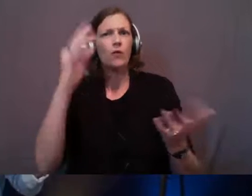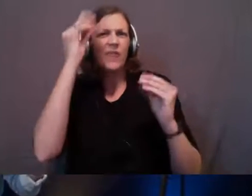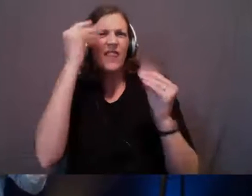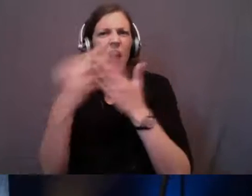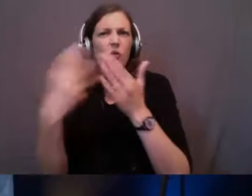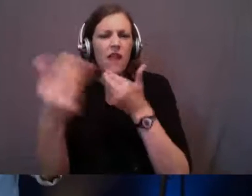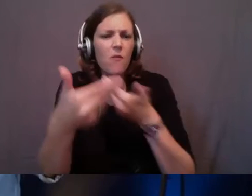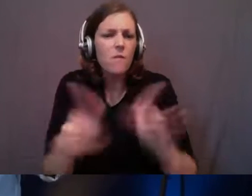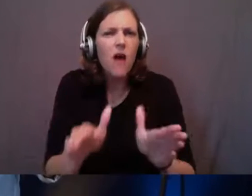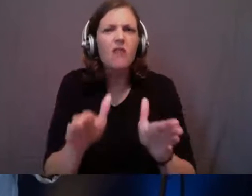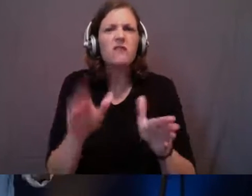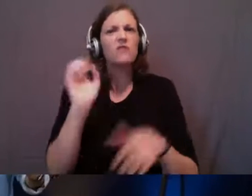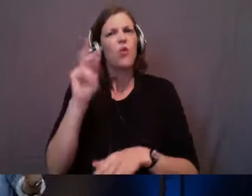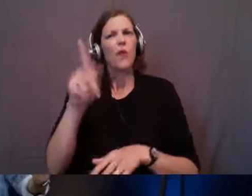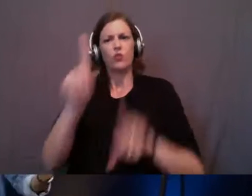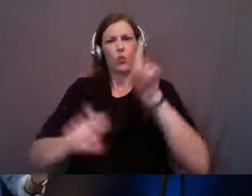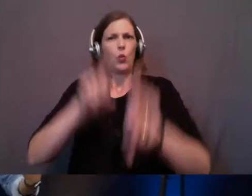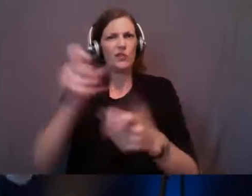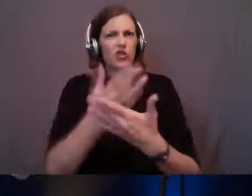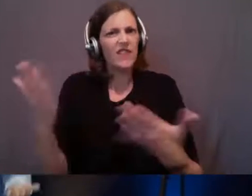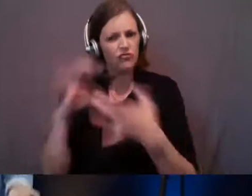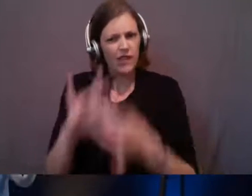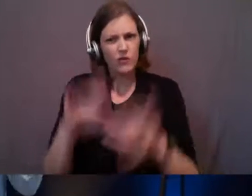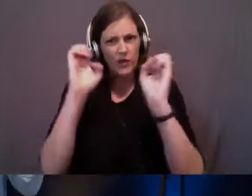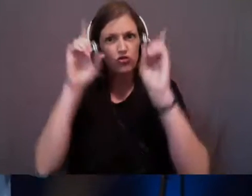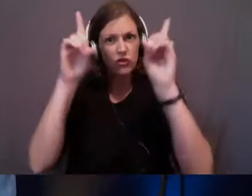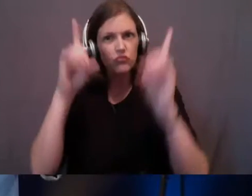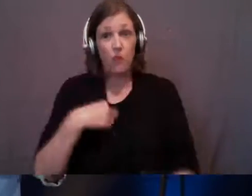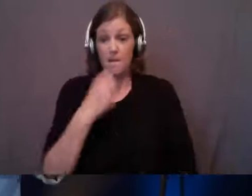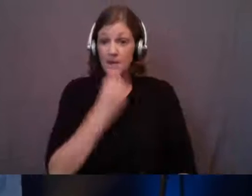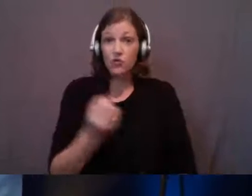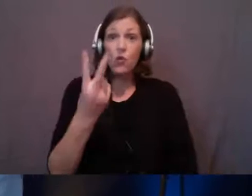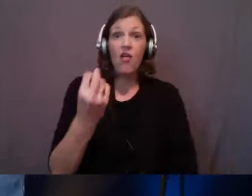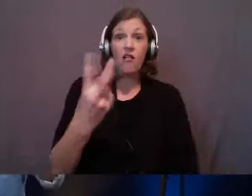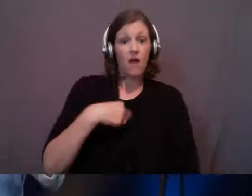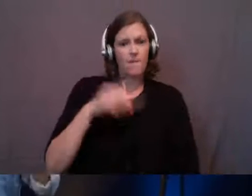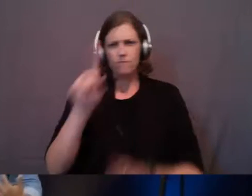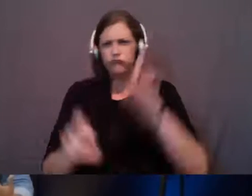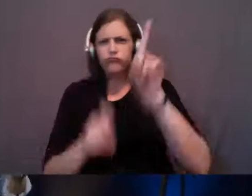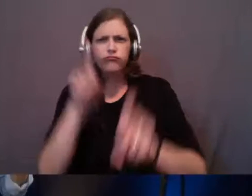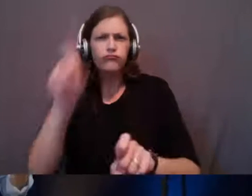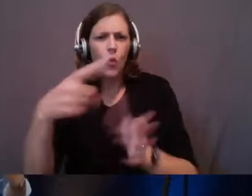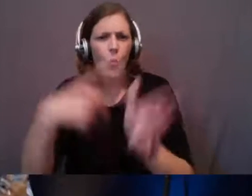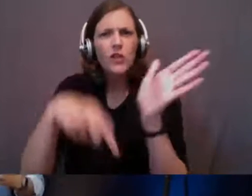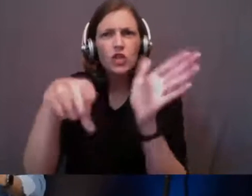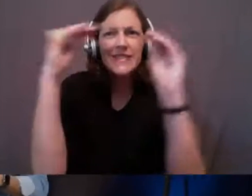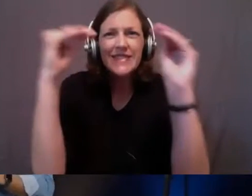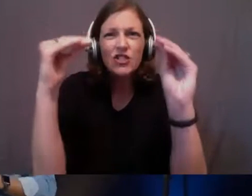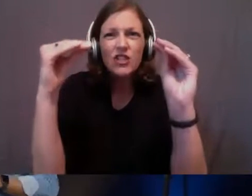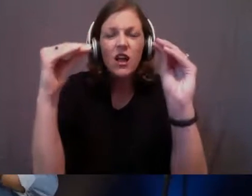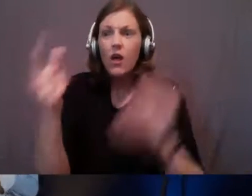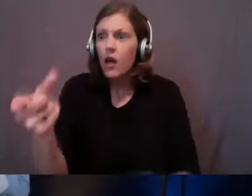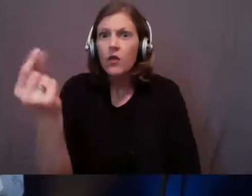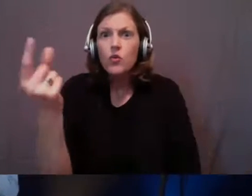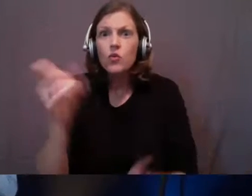It's okay to question things, especially when it came to education. So I'm 12 years old, I'm questioning the teacher and what she's teaching, and she kicks me out of the